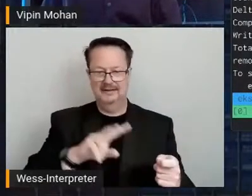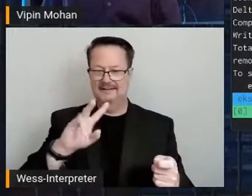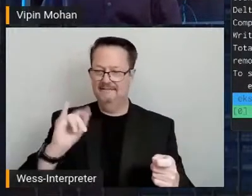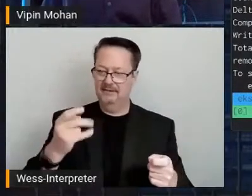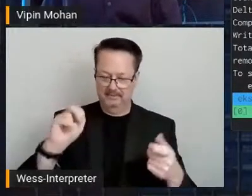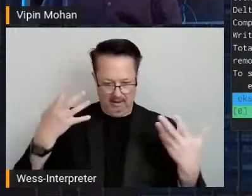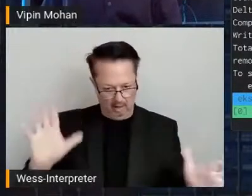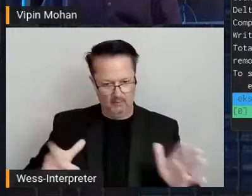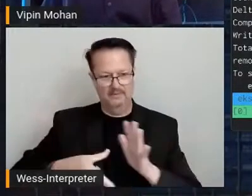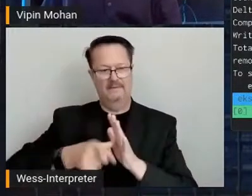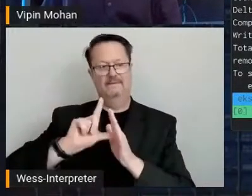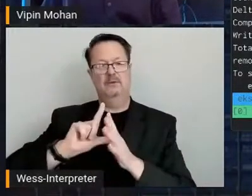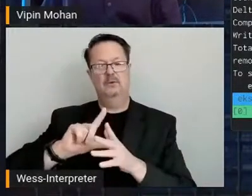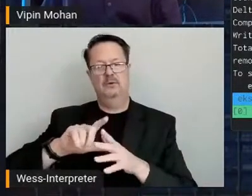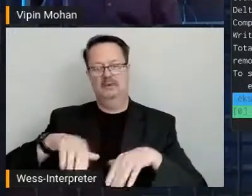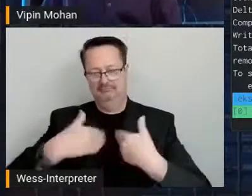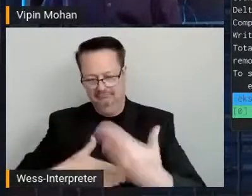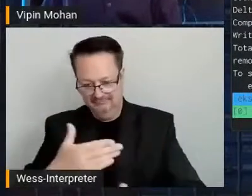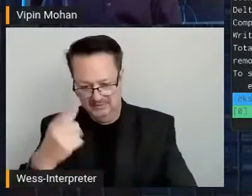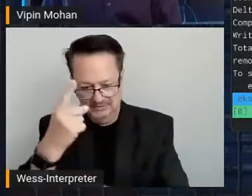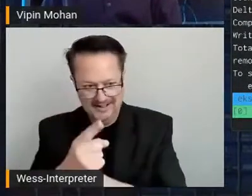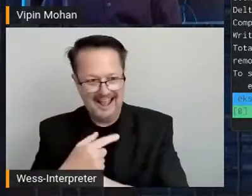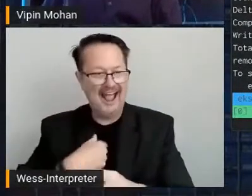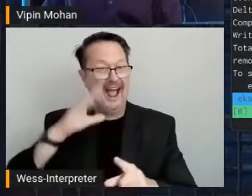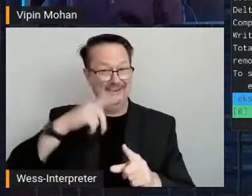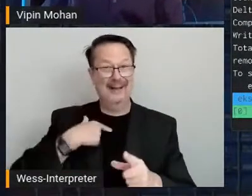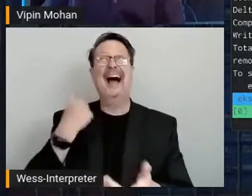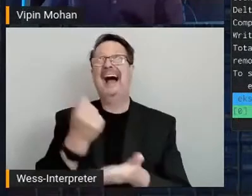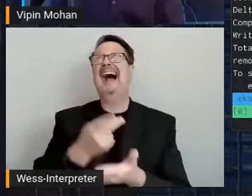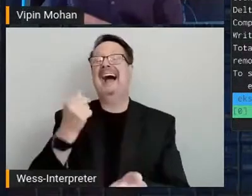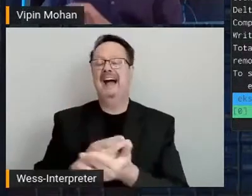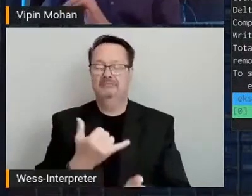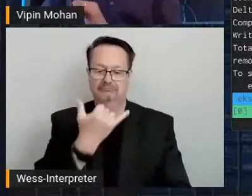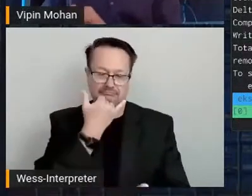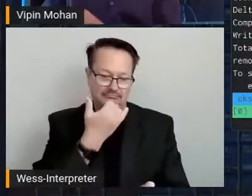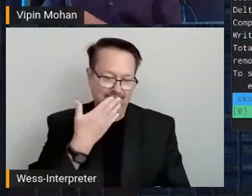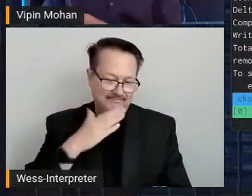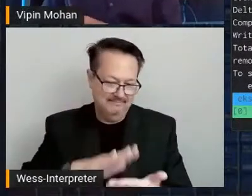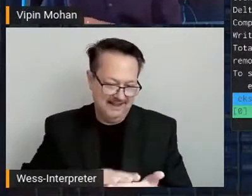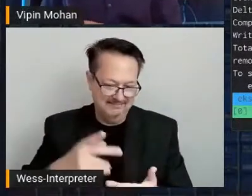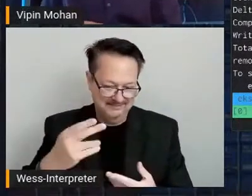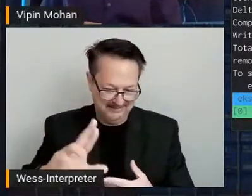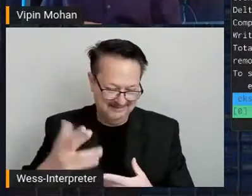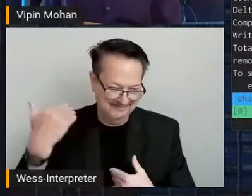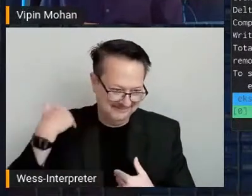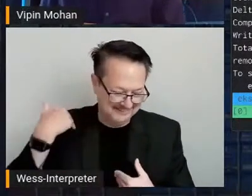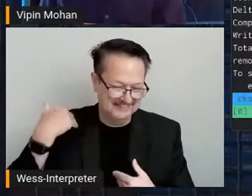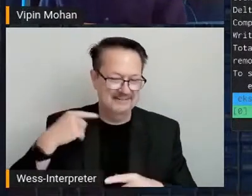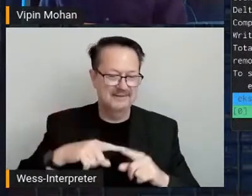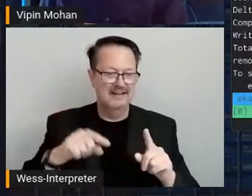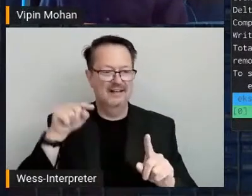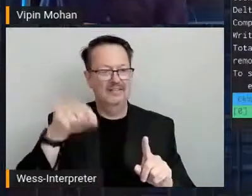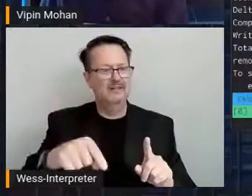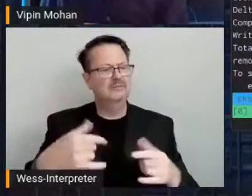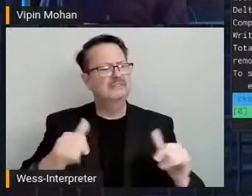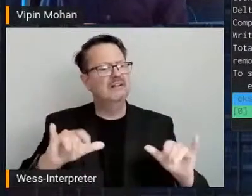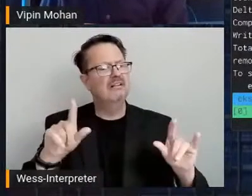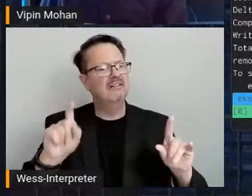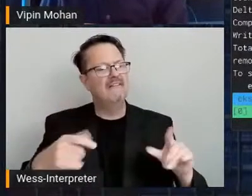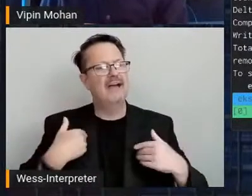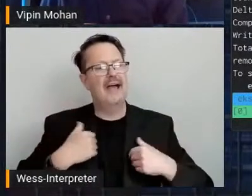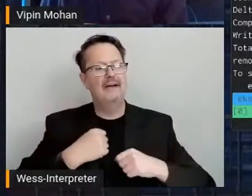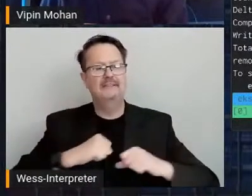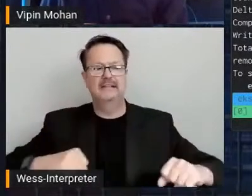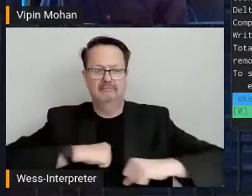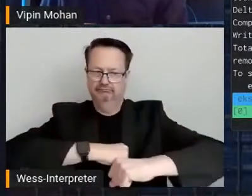correctly. I know I've approved some bad PRs. So this is you still have to have your own safeguards for how